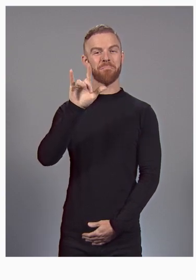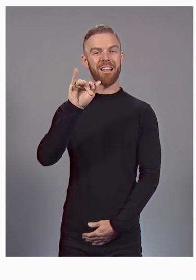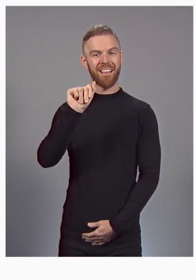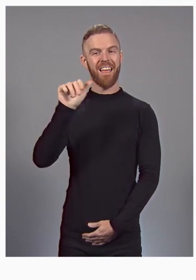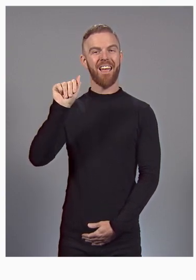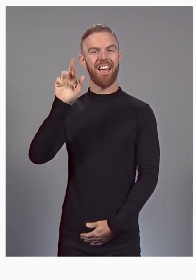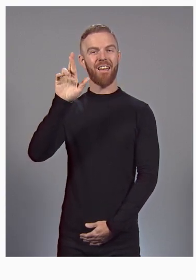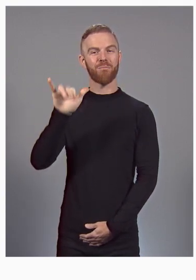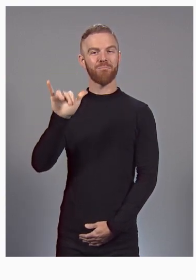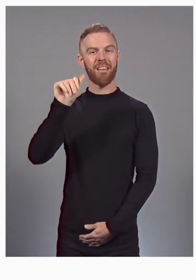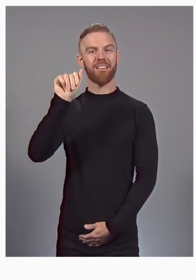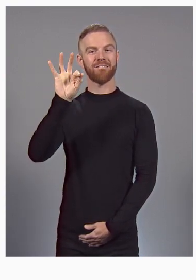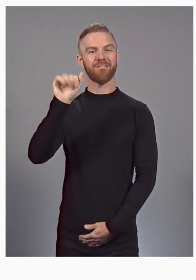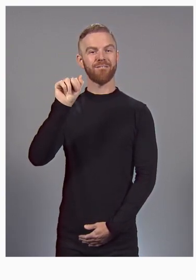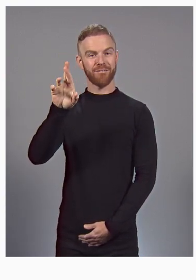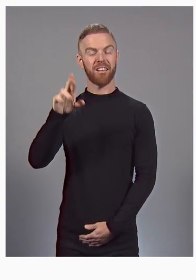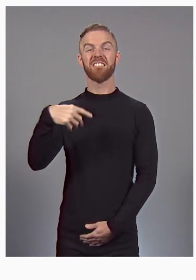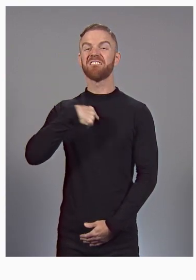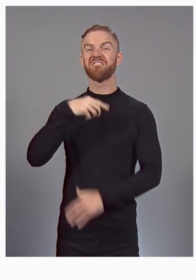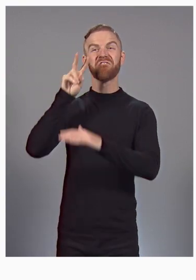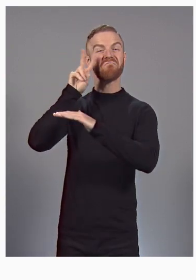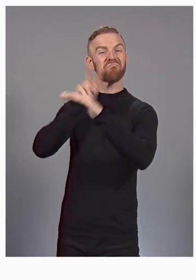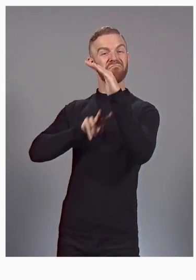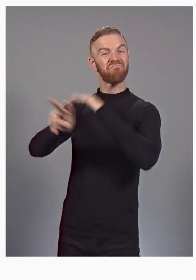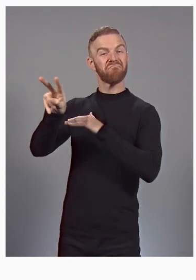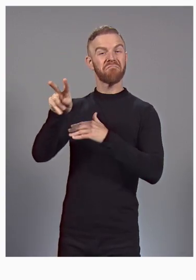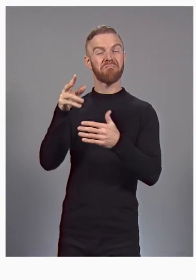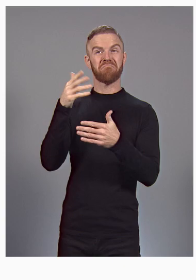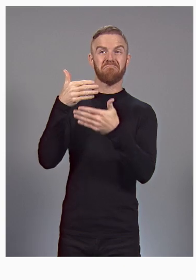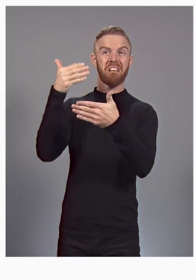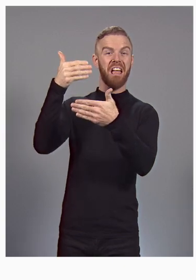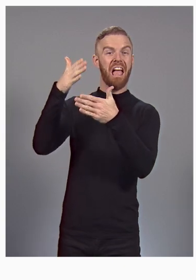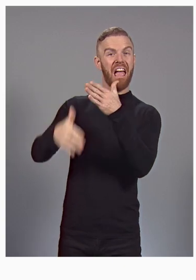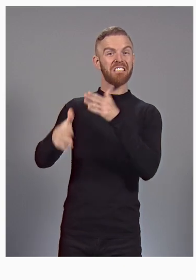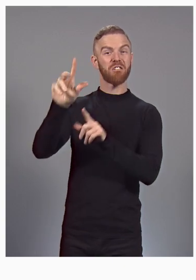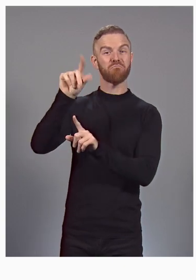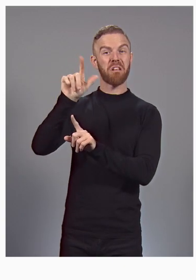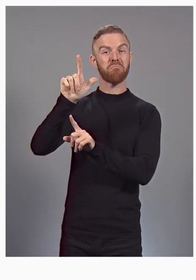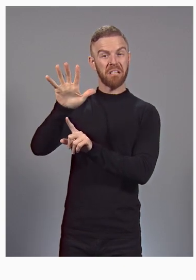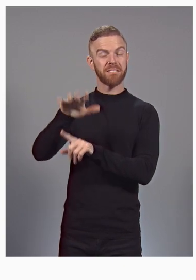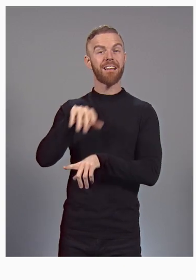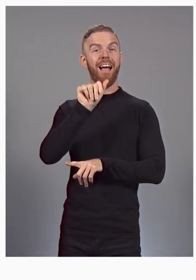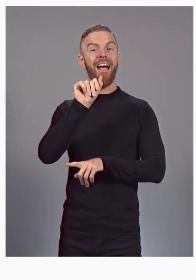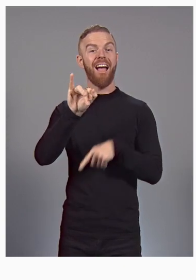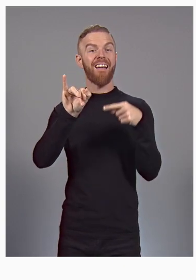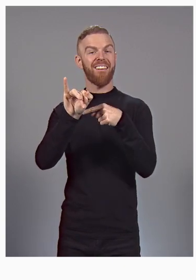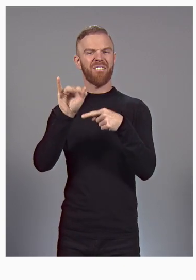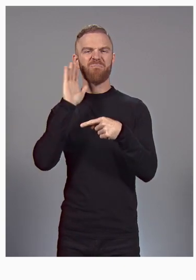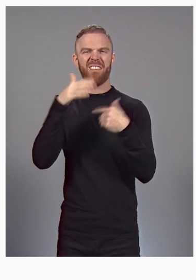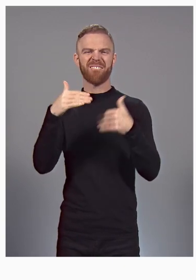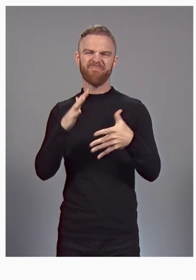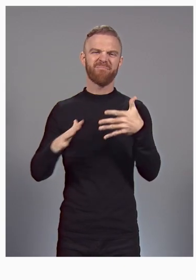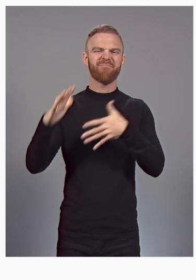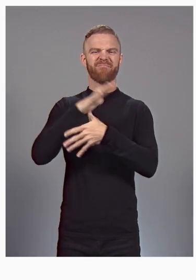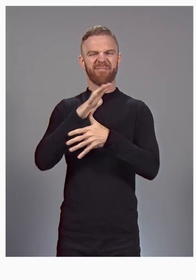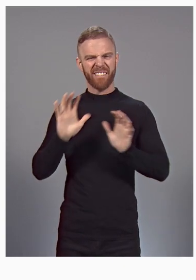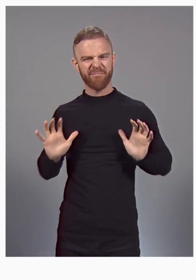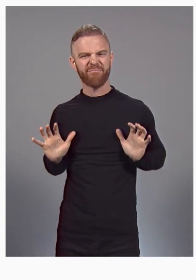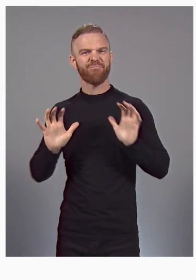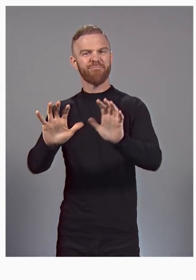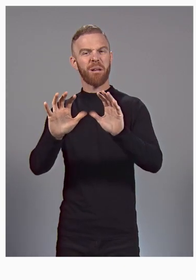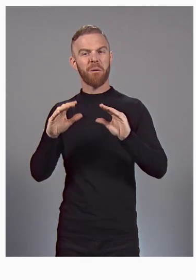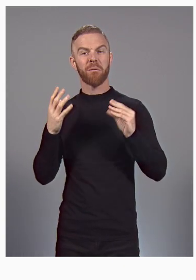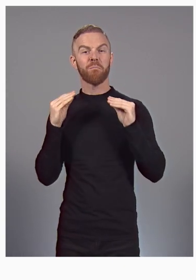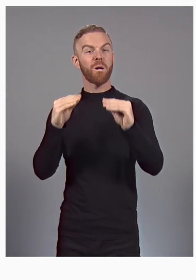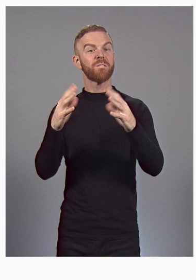Hi, my name is Kamelia Aryafar, and my prediction is, by the end of 2025, AI is going to be the primary driver